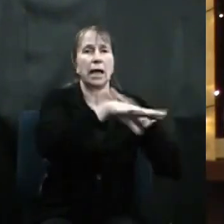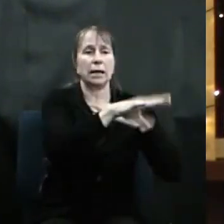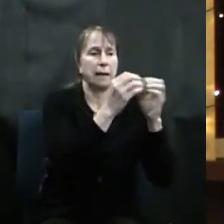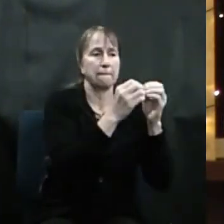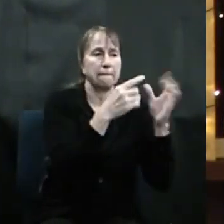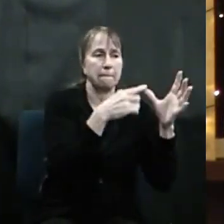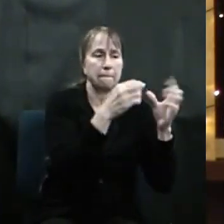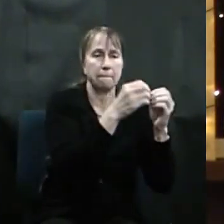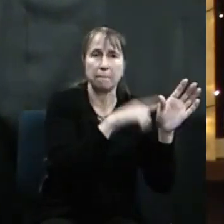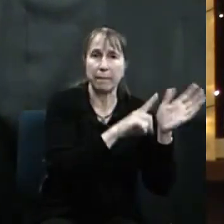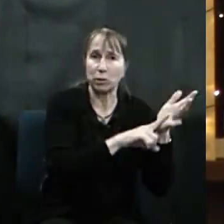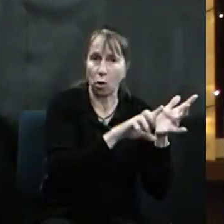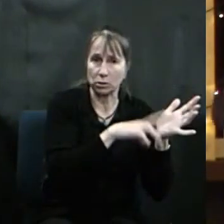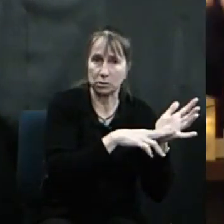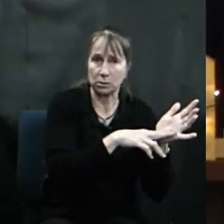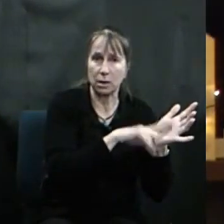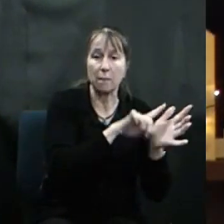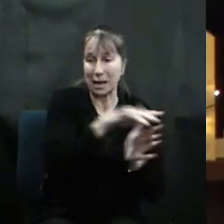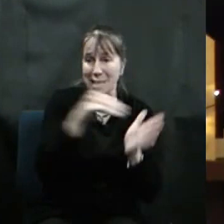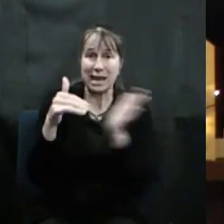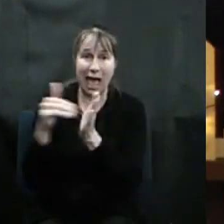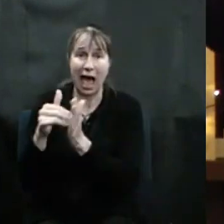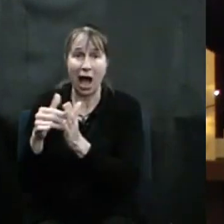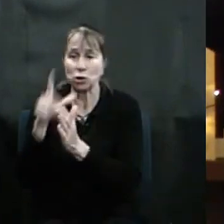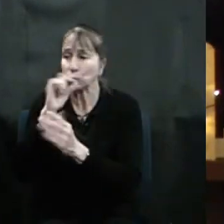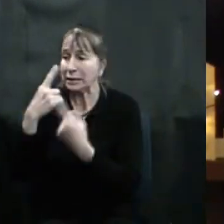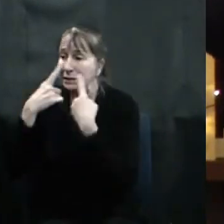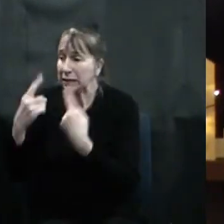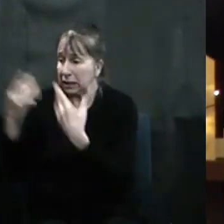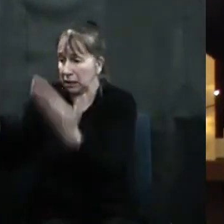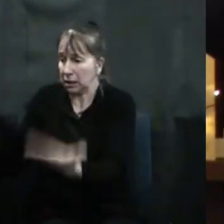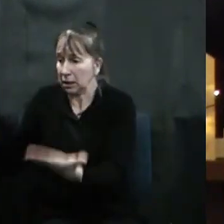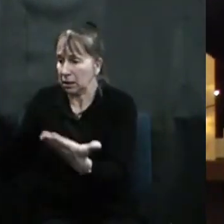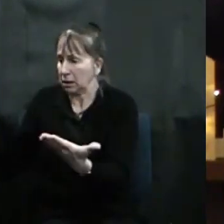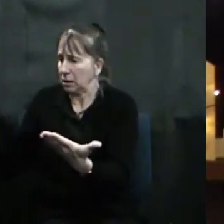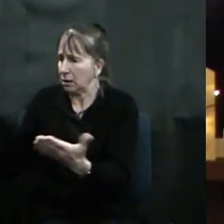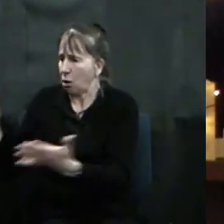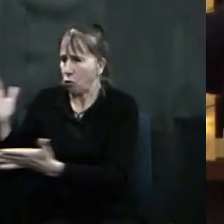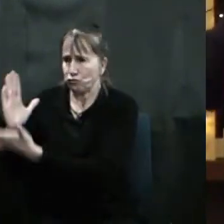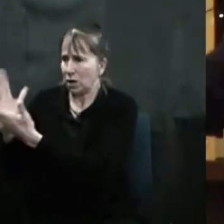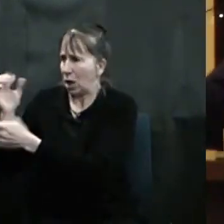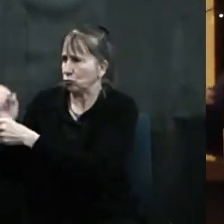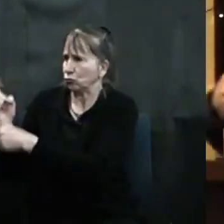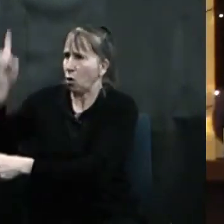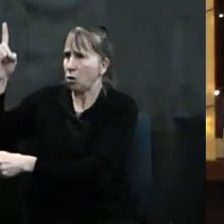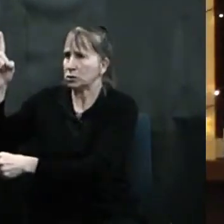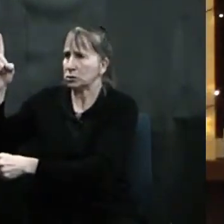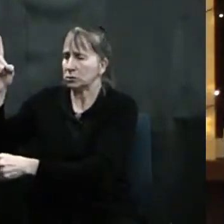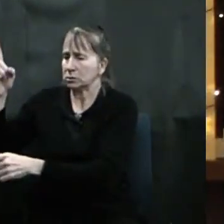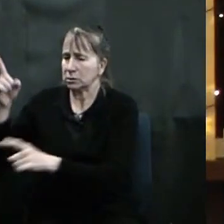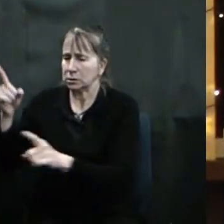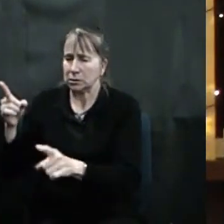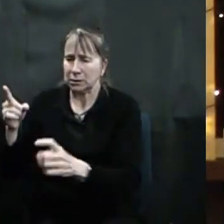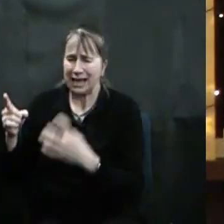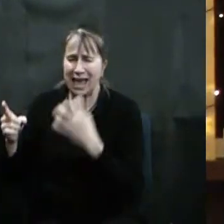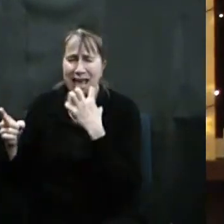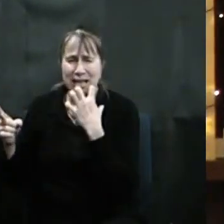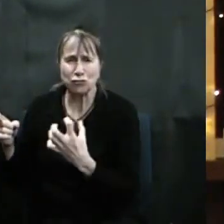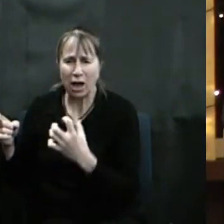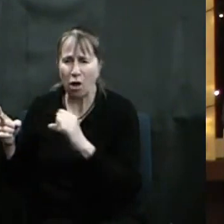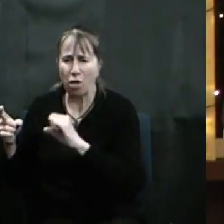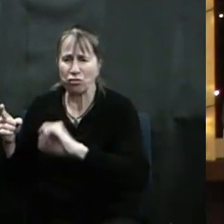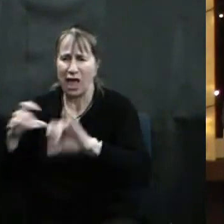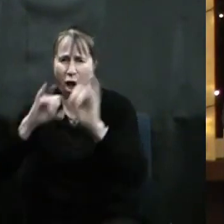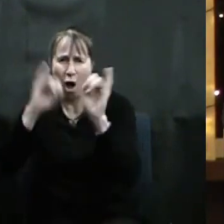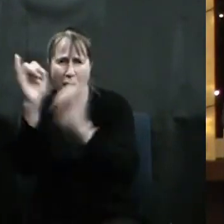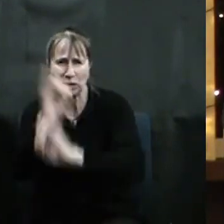a total contradiction. The reality of God in one hand, and then the idolatry of Israel.